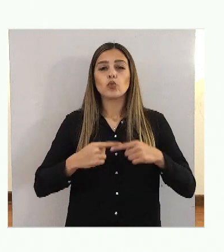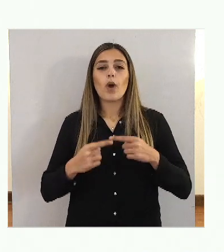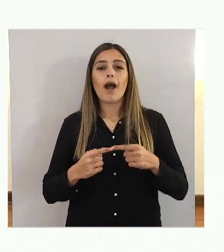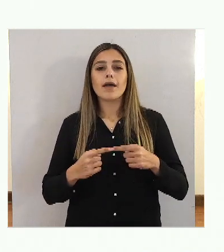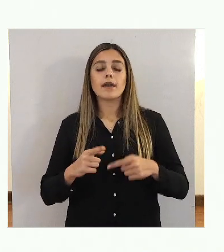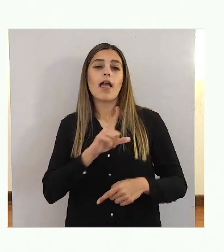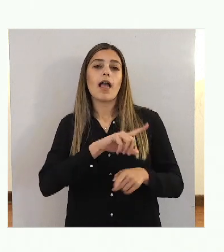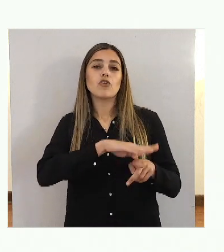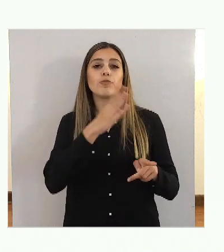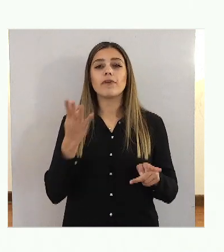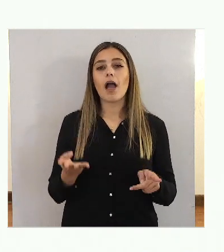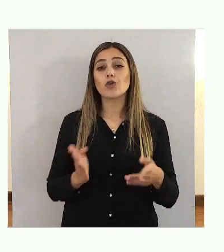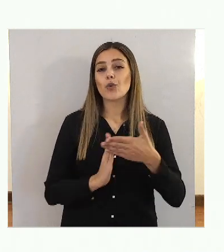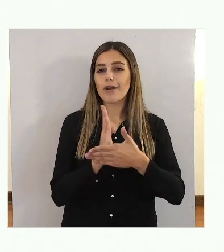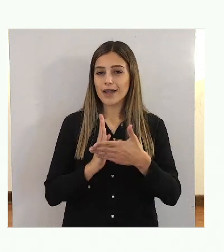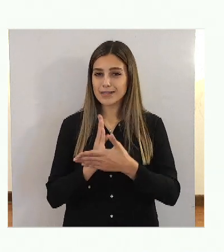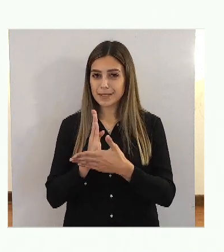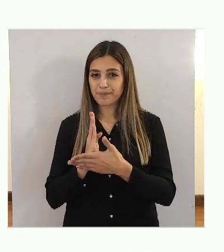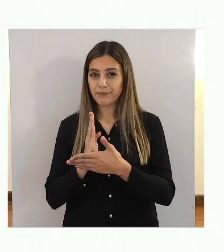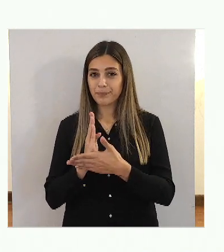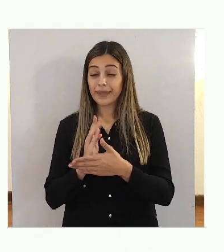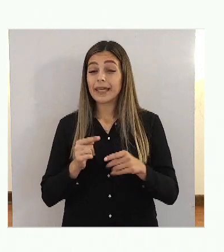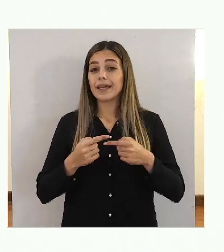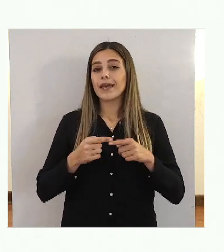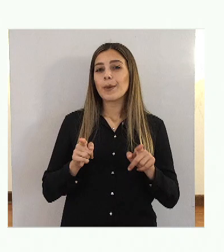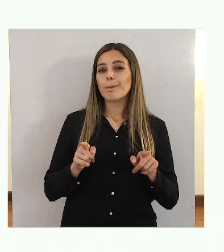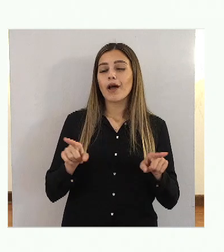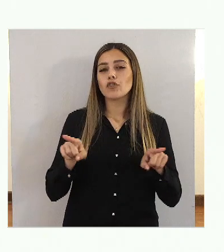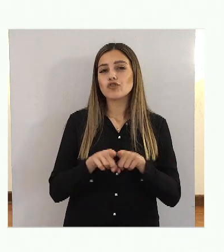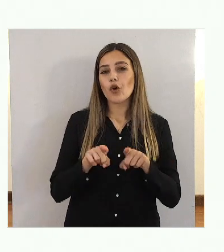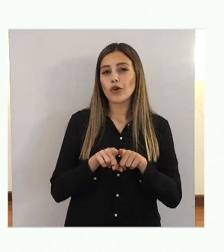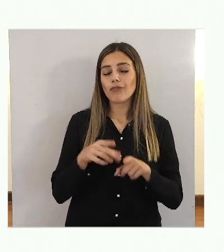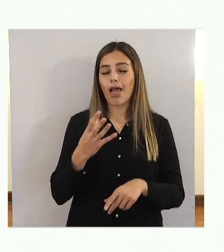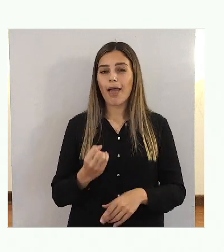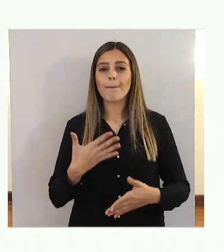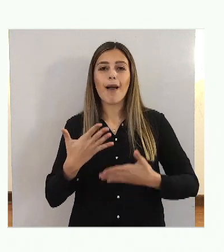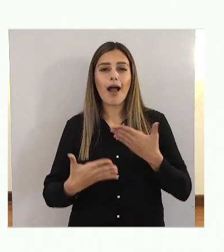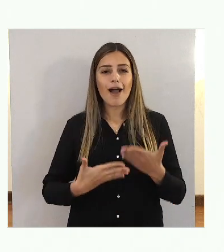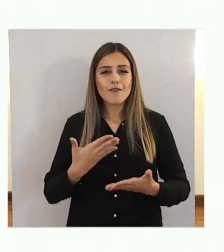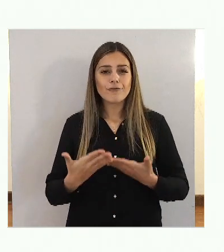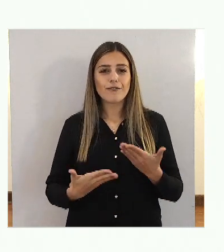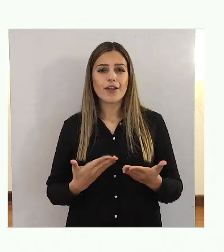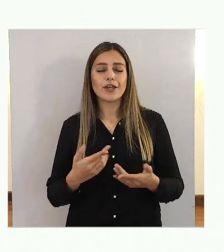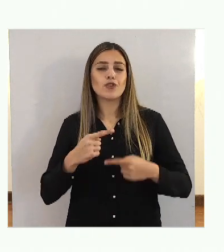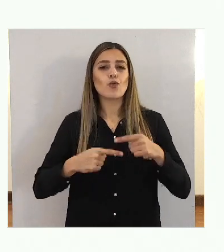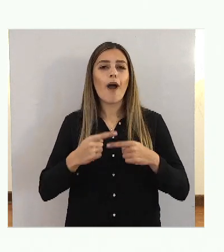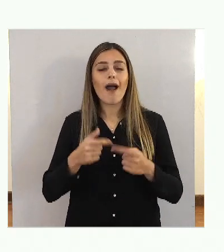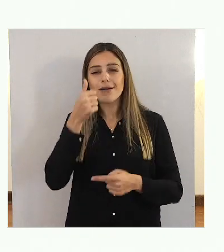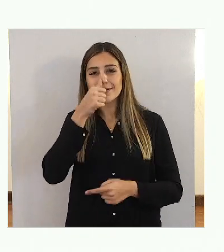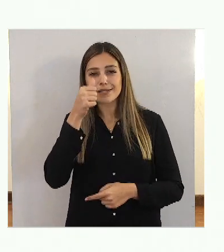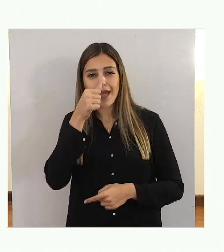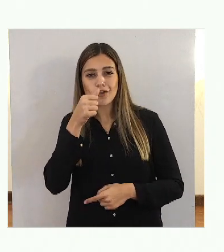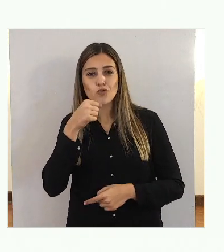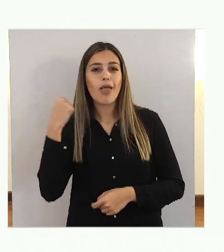rights. However, there are still some factors, such as with regard to sexual health, HIV incidence,